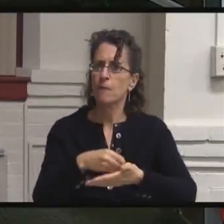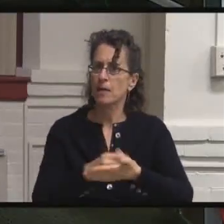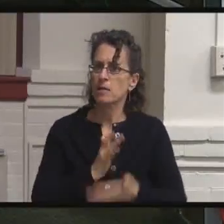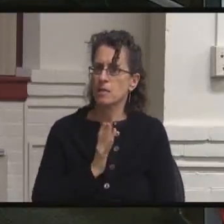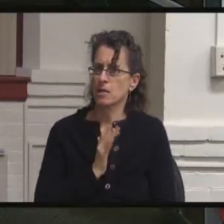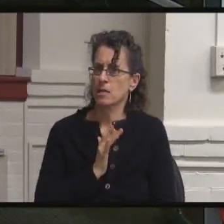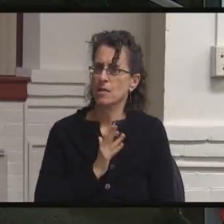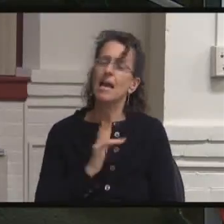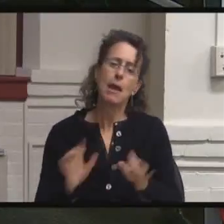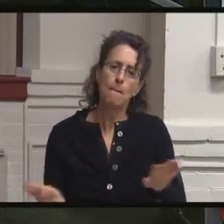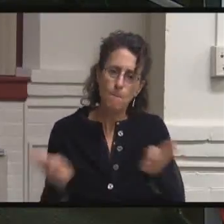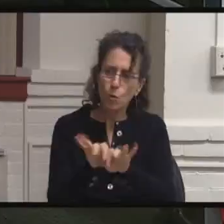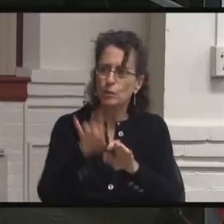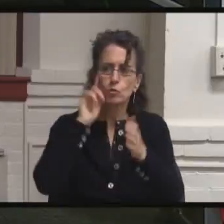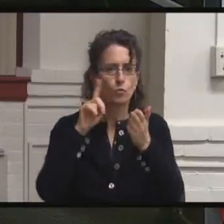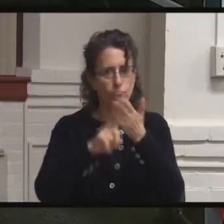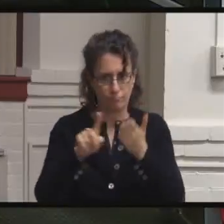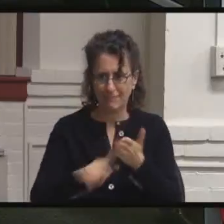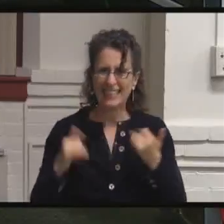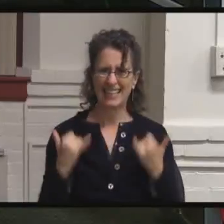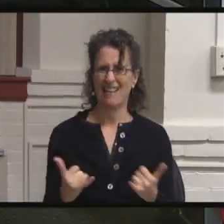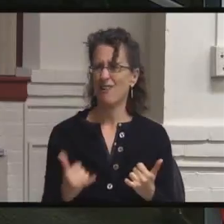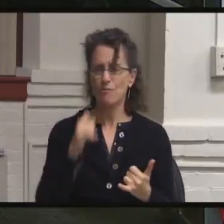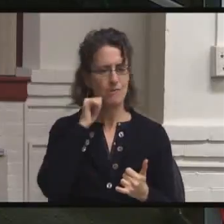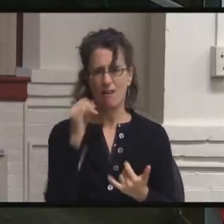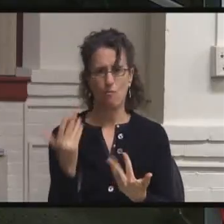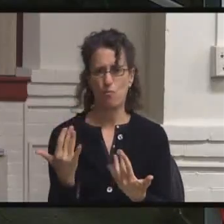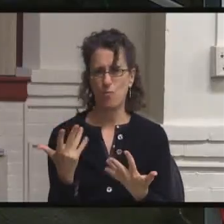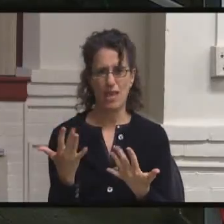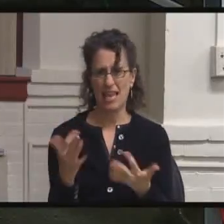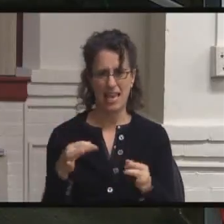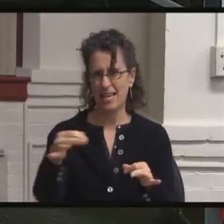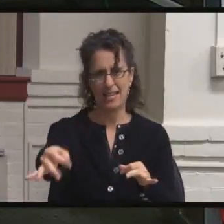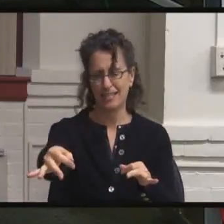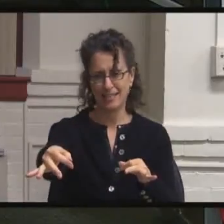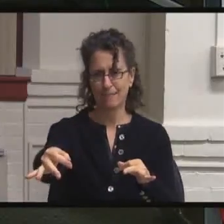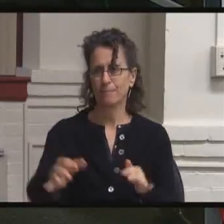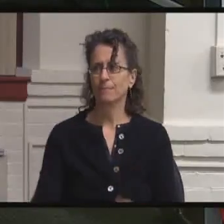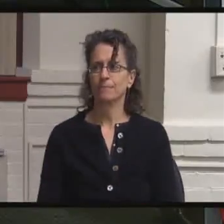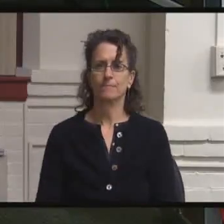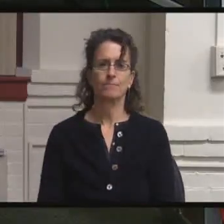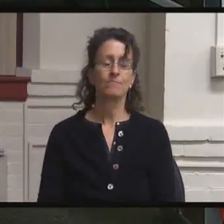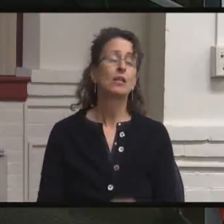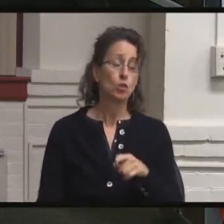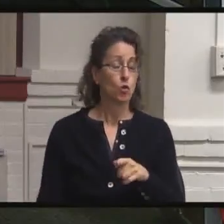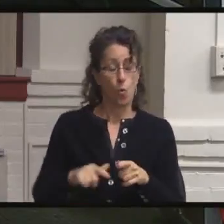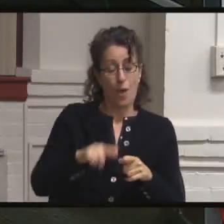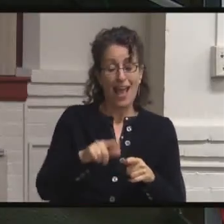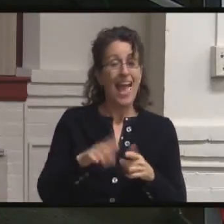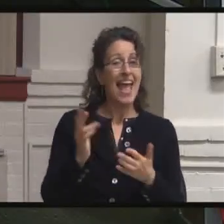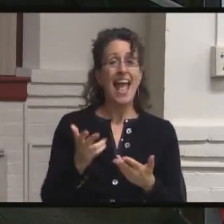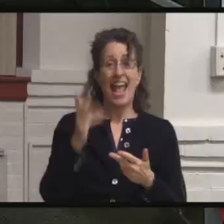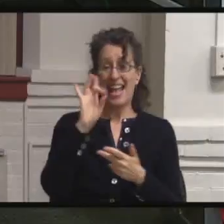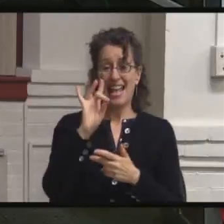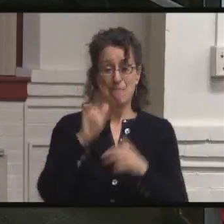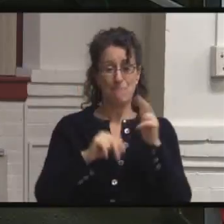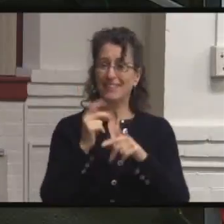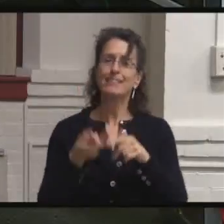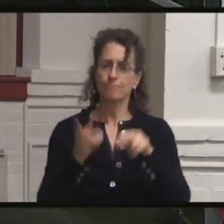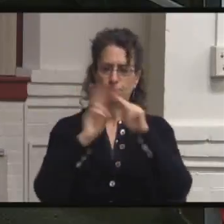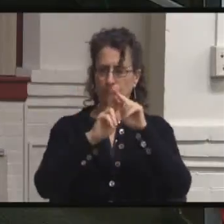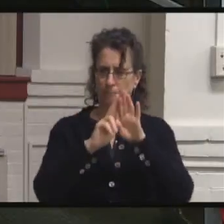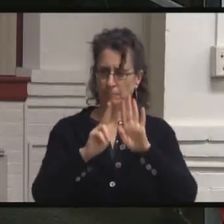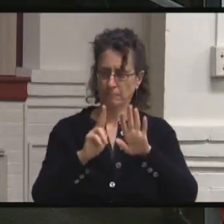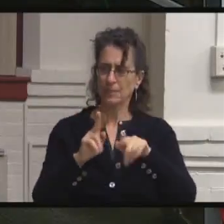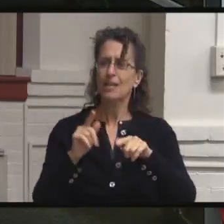the proposal that was included in the package, it's a little complicated and a little difficult perhaps